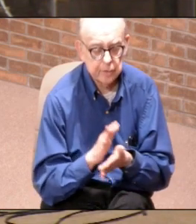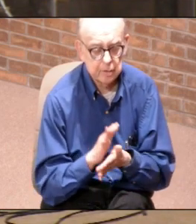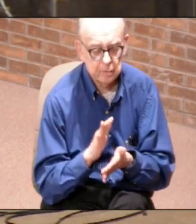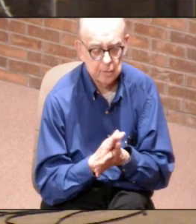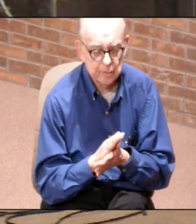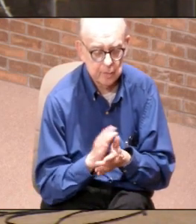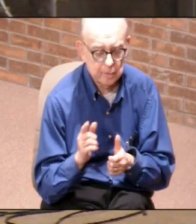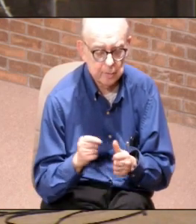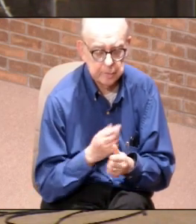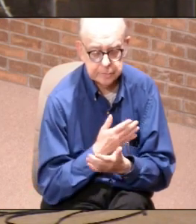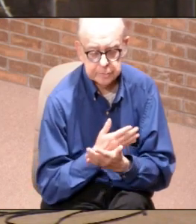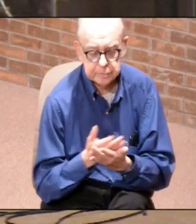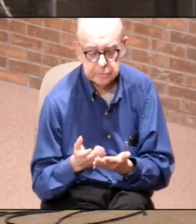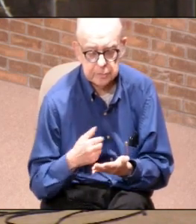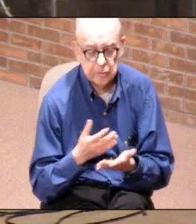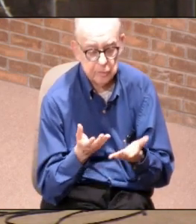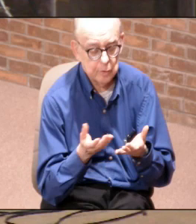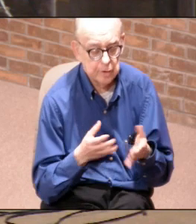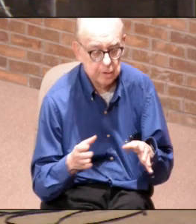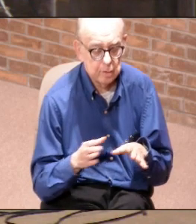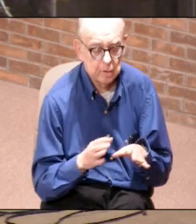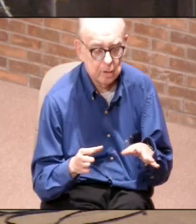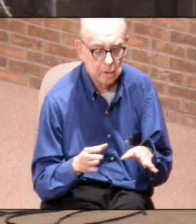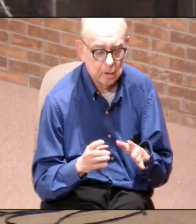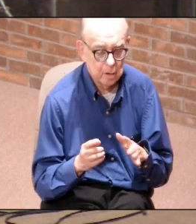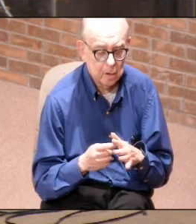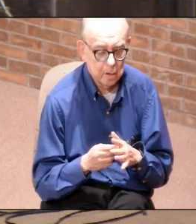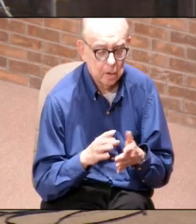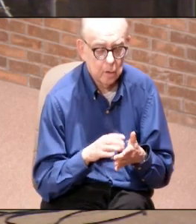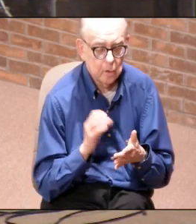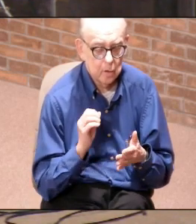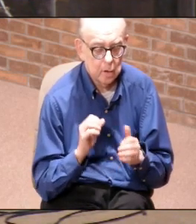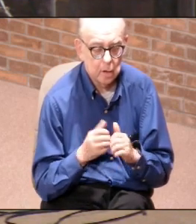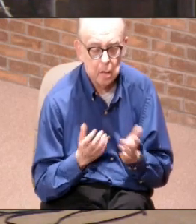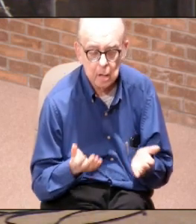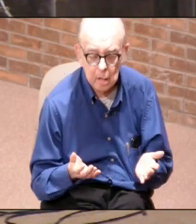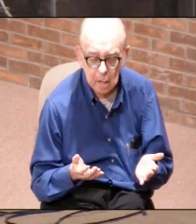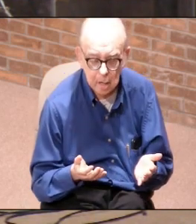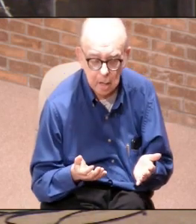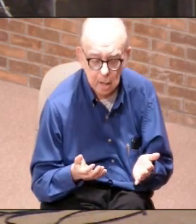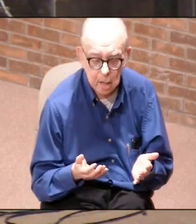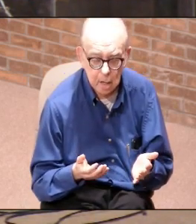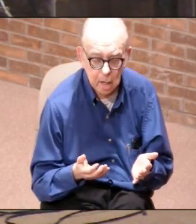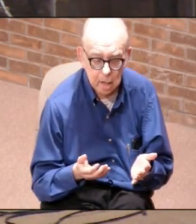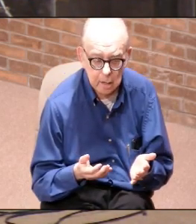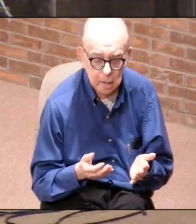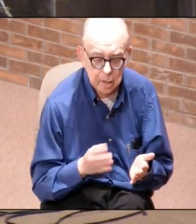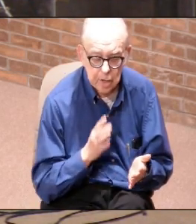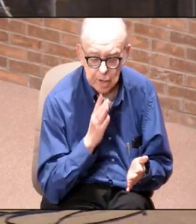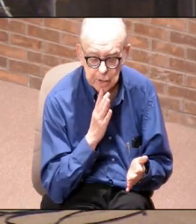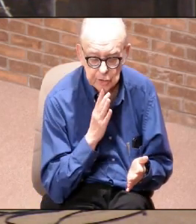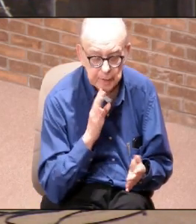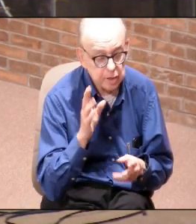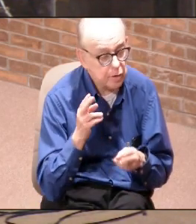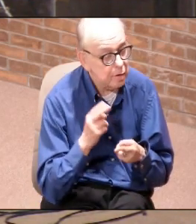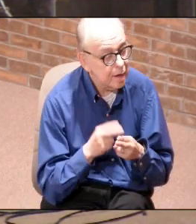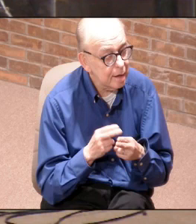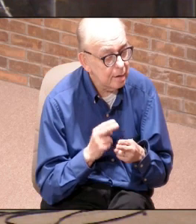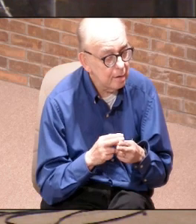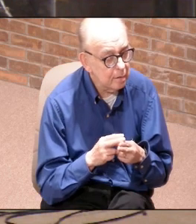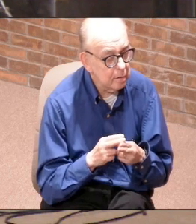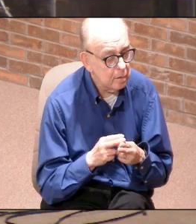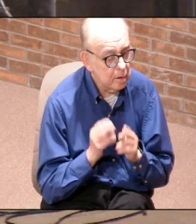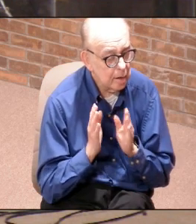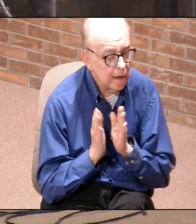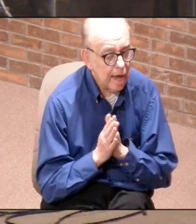the very first thing that they wanted you to do was start learning how to speak your name. They